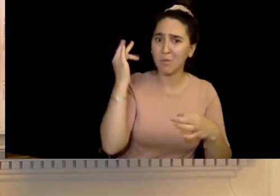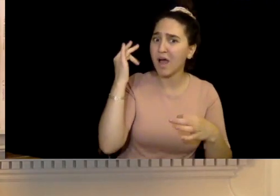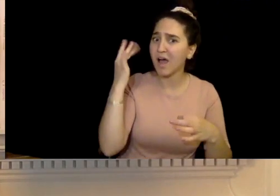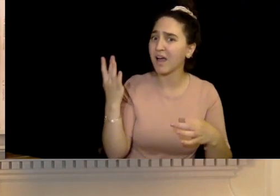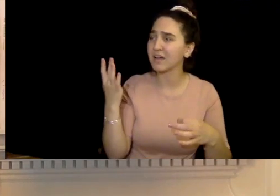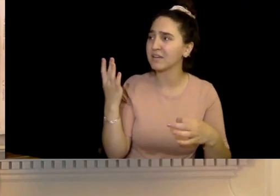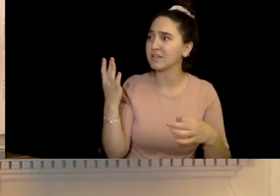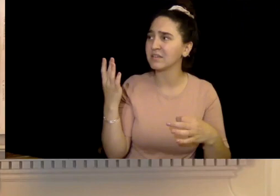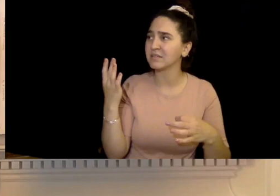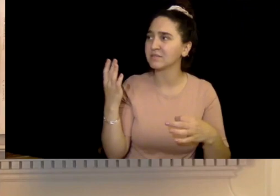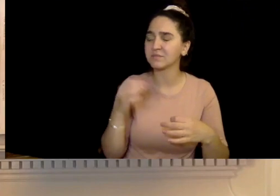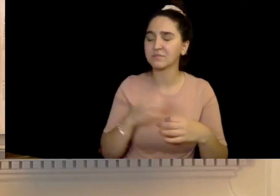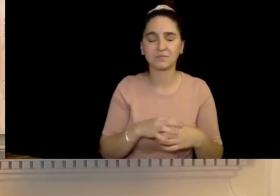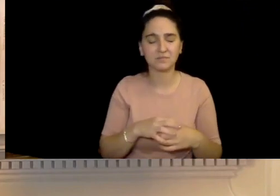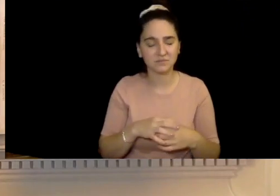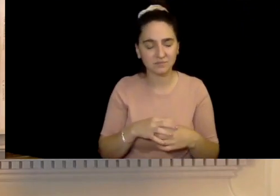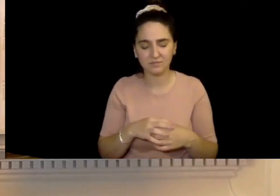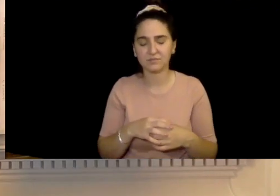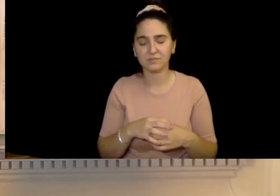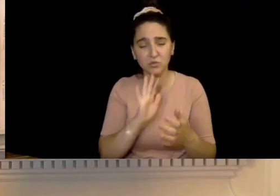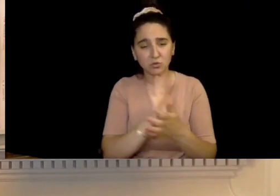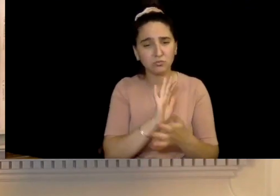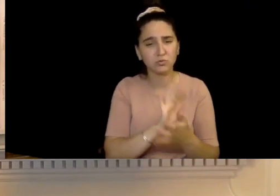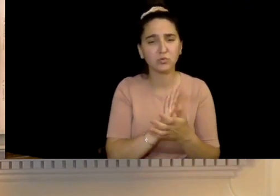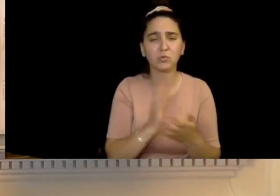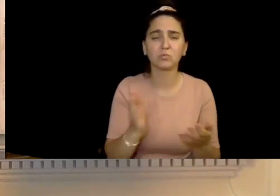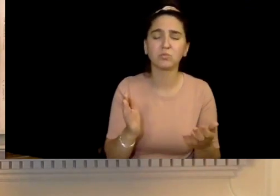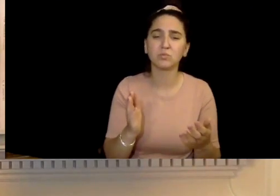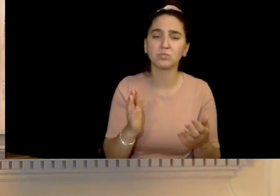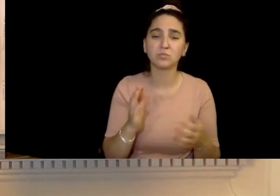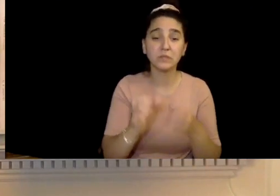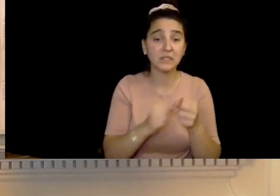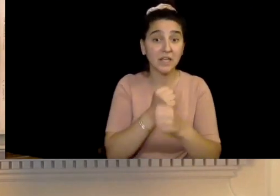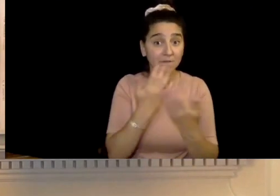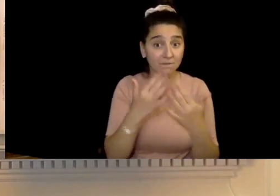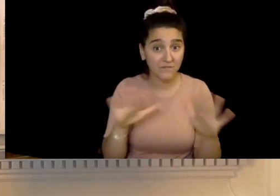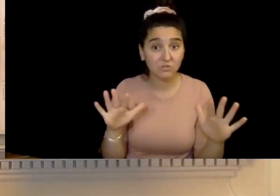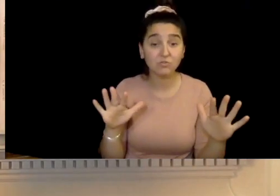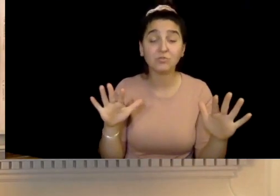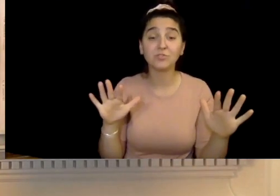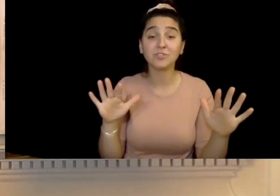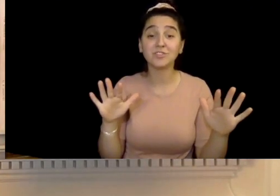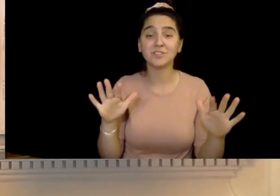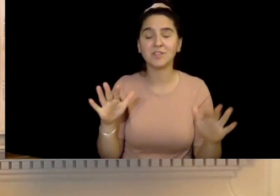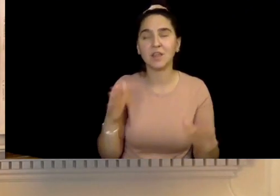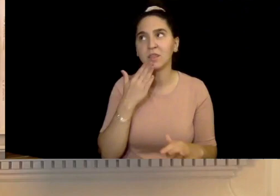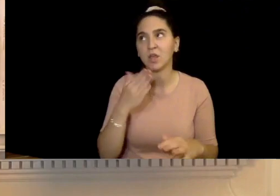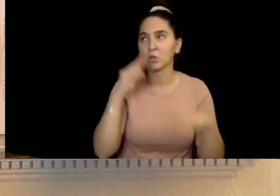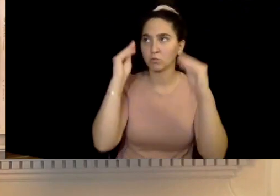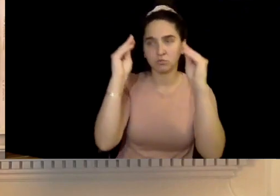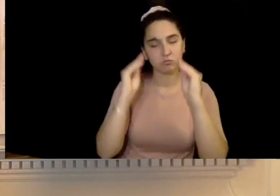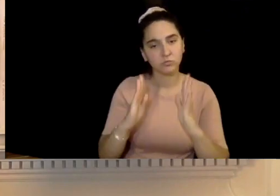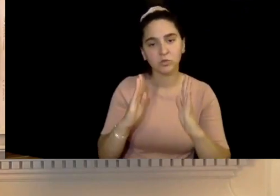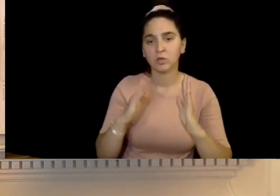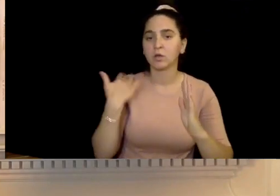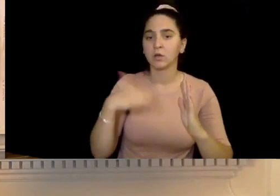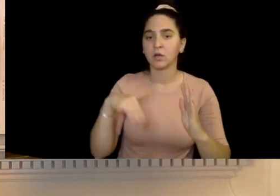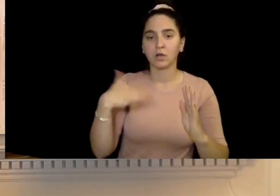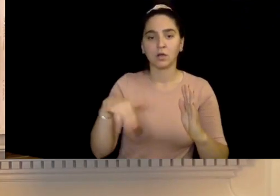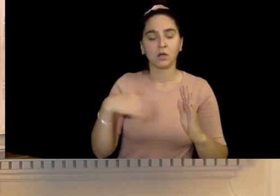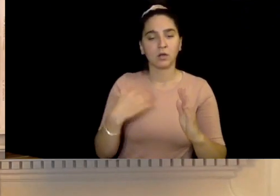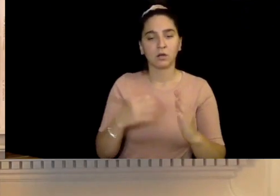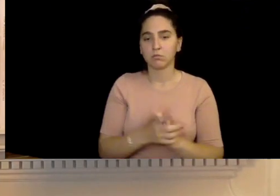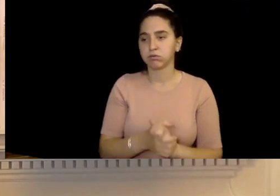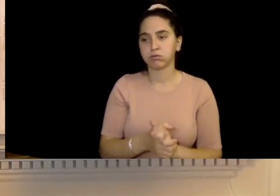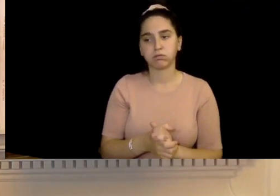As the academic year draws to a close, we thank you for the educators and those who have taught our young people